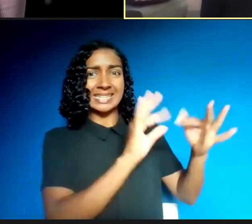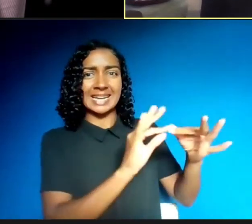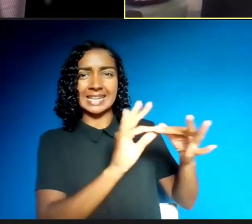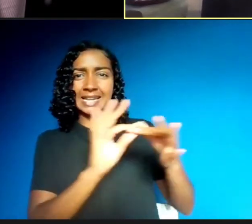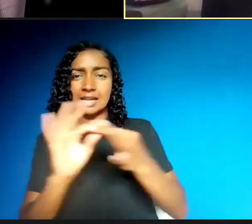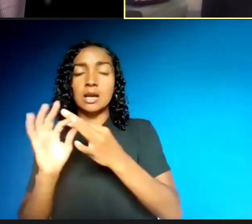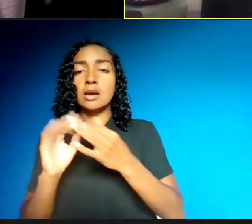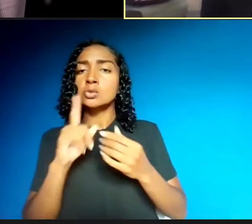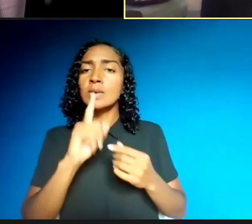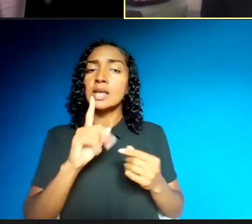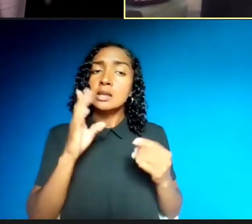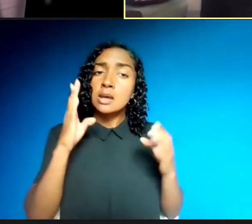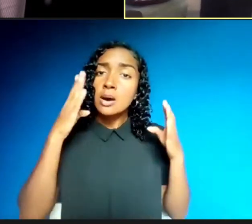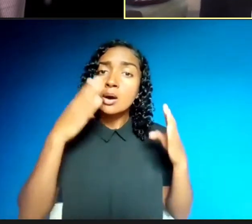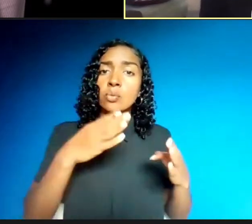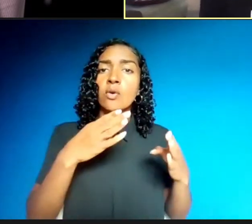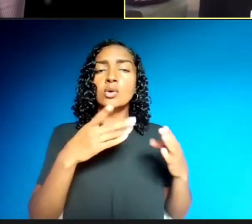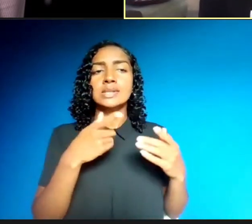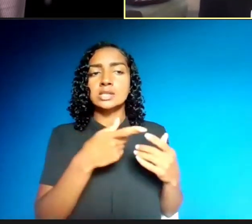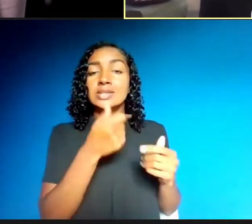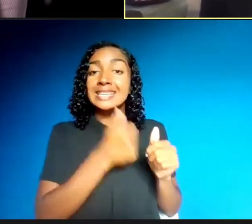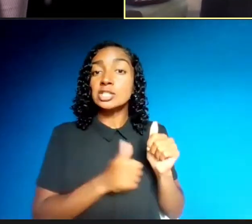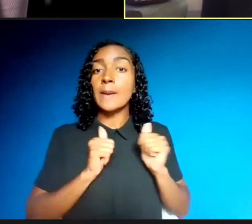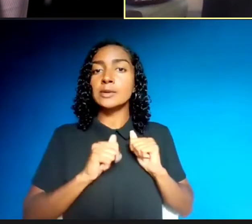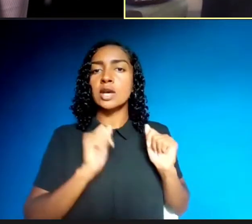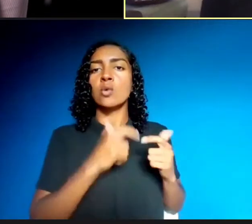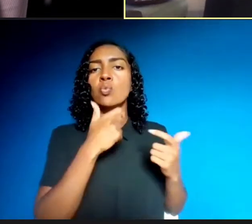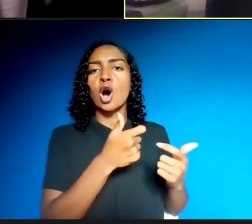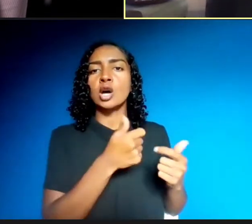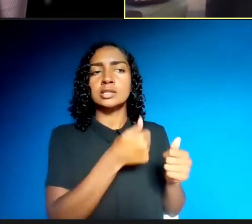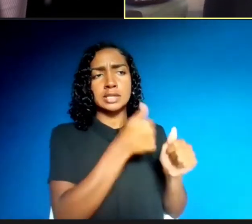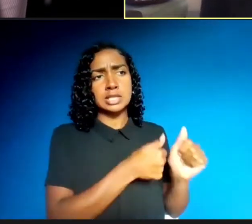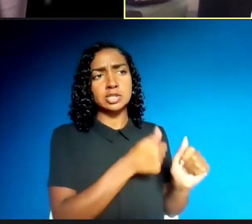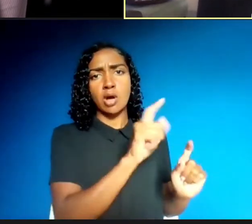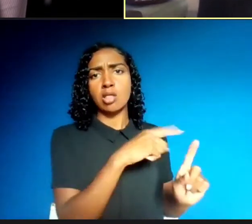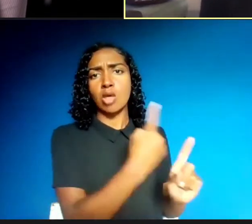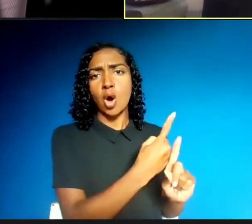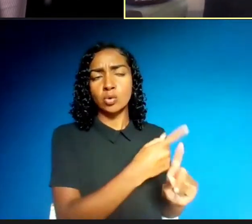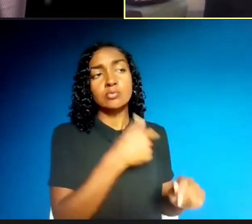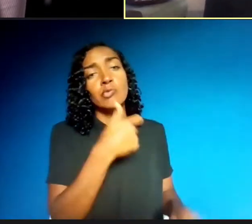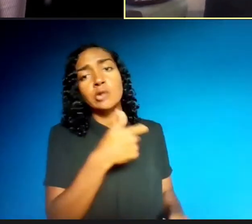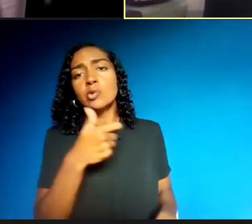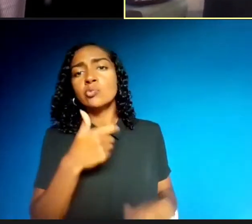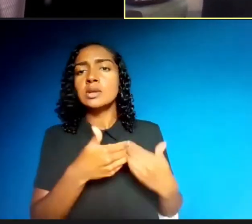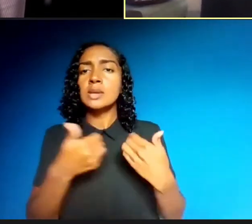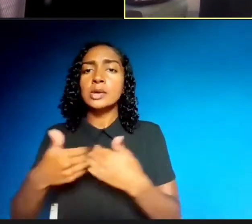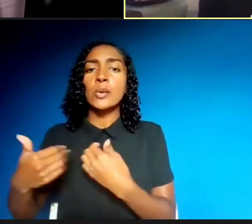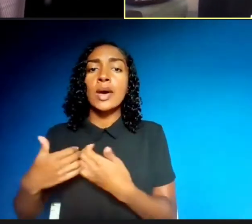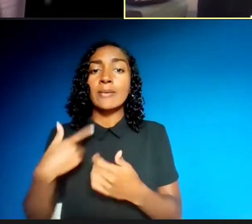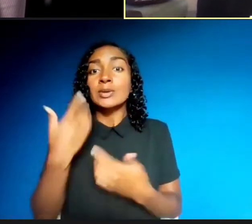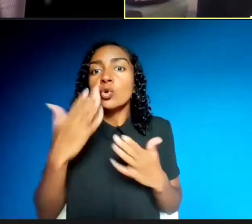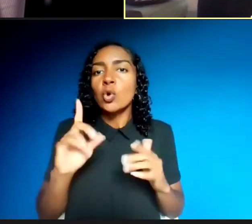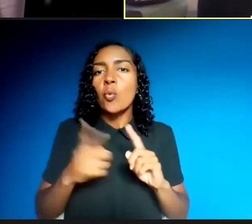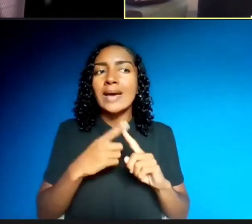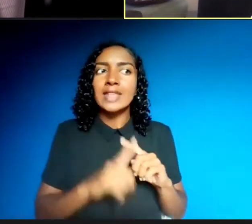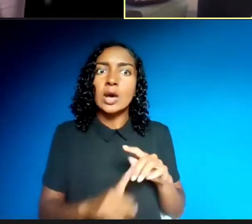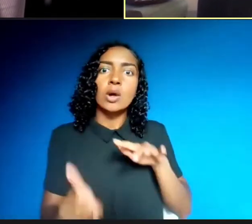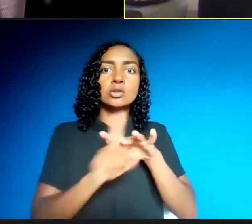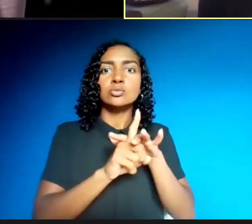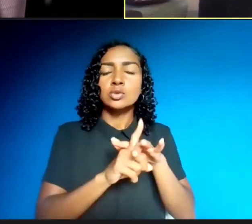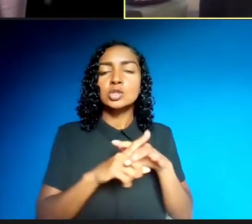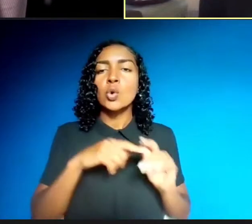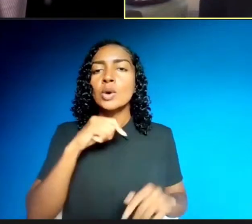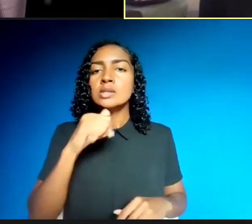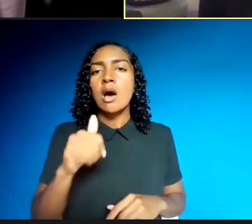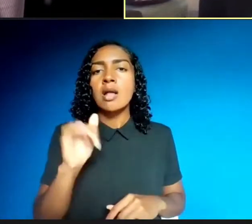and there's not any, and we also don't know when they're going to air. CNN ultimately determines what the order is, so we don't really do it in a way of like watch them in this